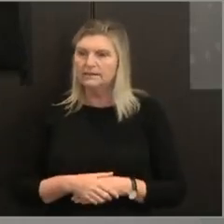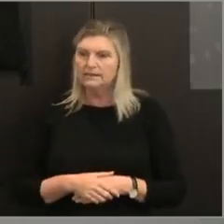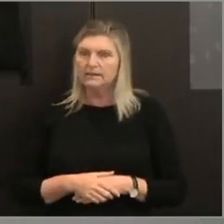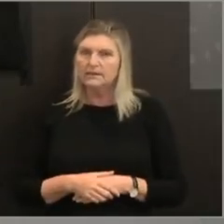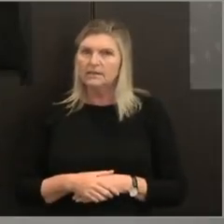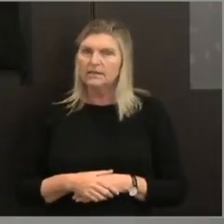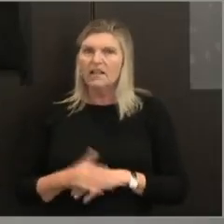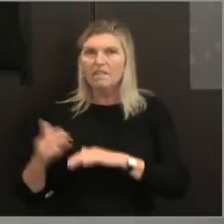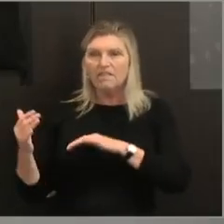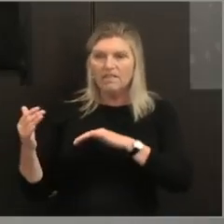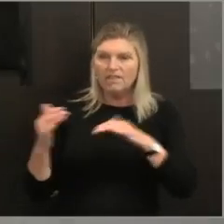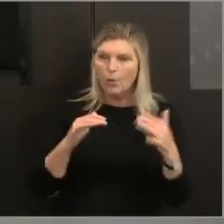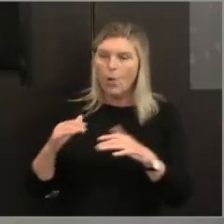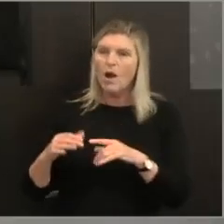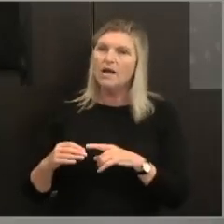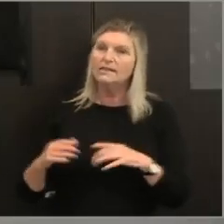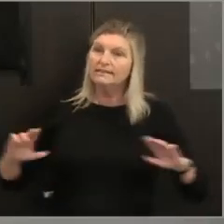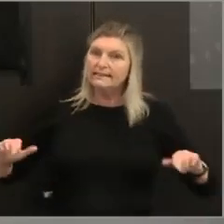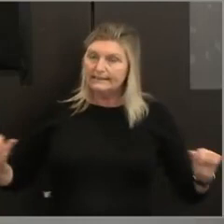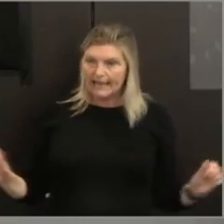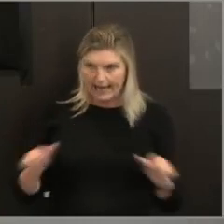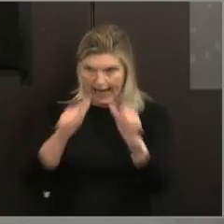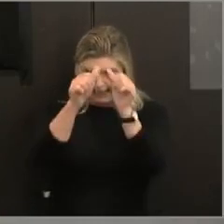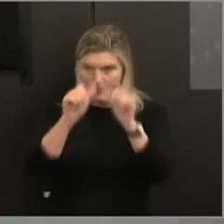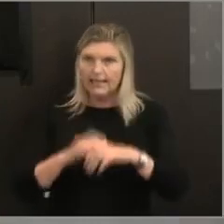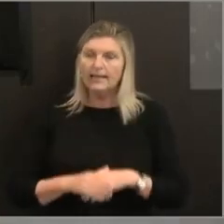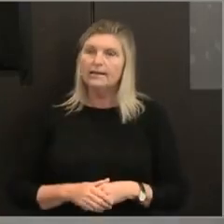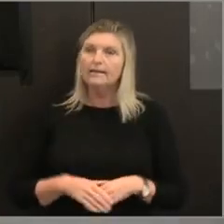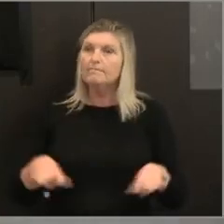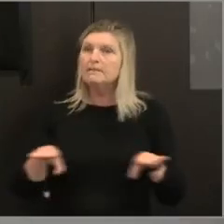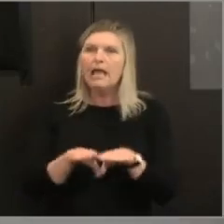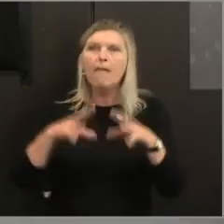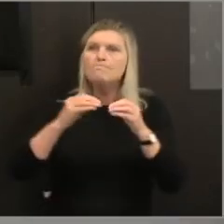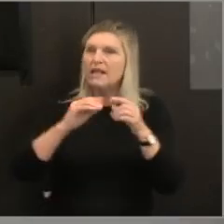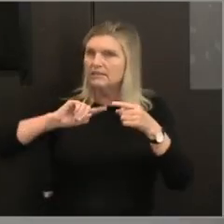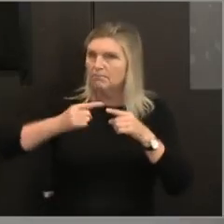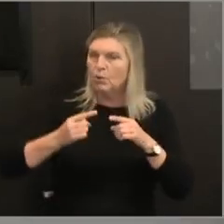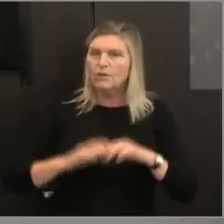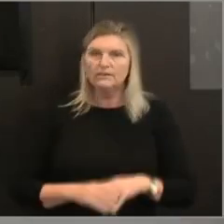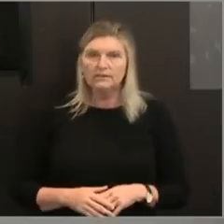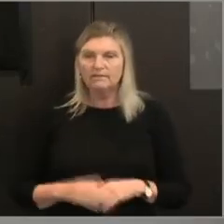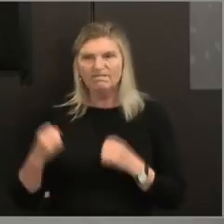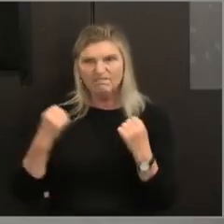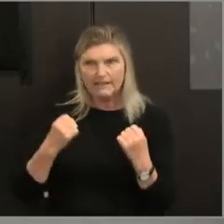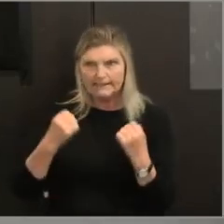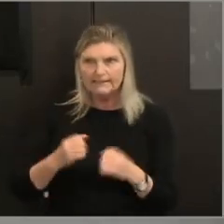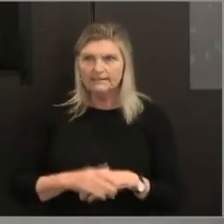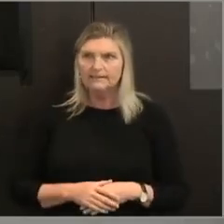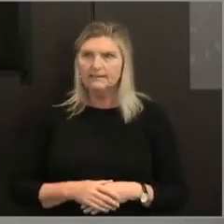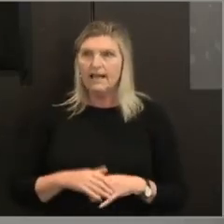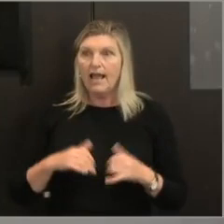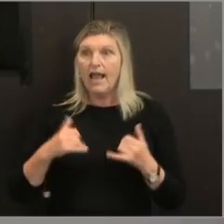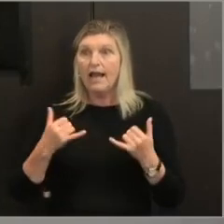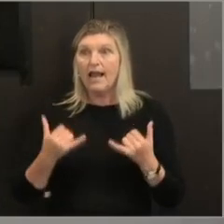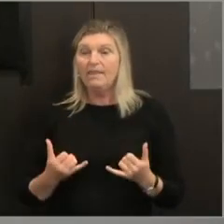Parihaka, Ngāti Whātua Ōrākei and Bastion Point, and at this moment Ihumātao,